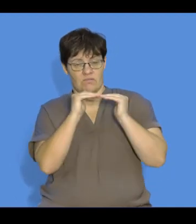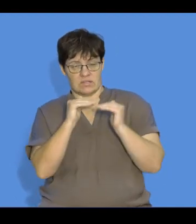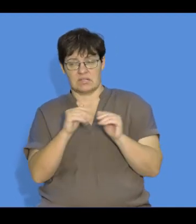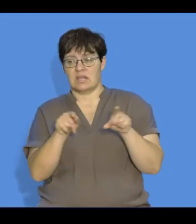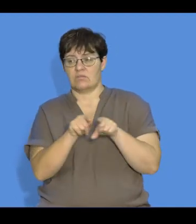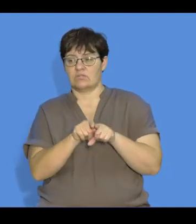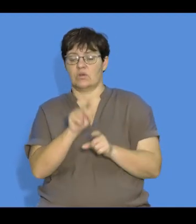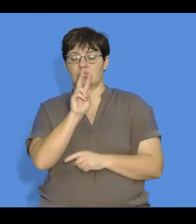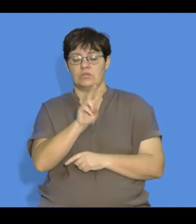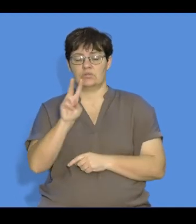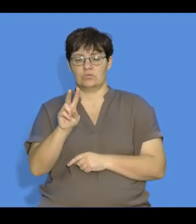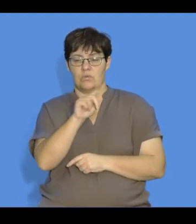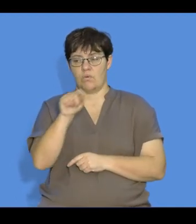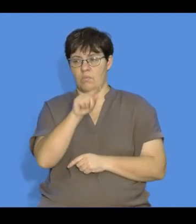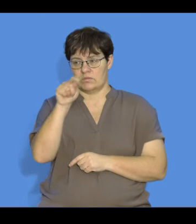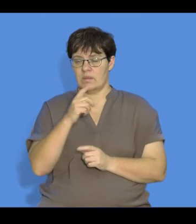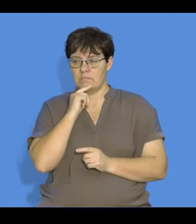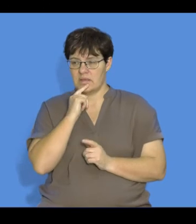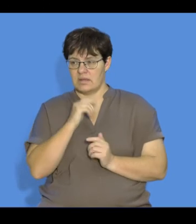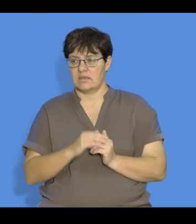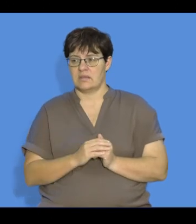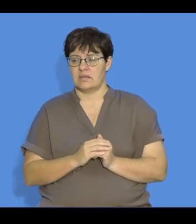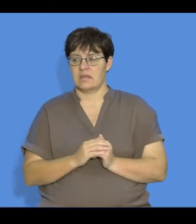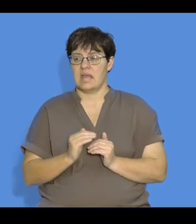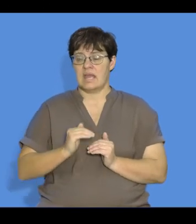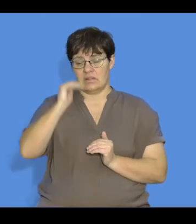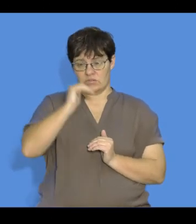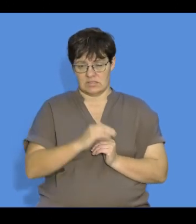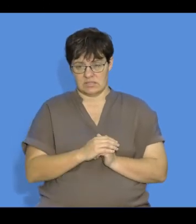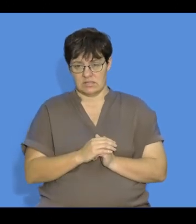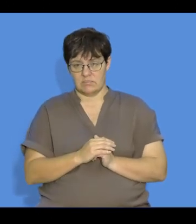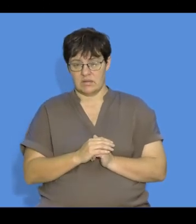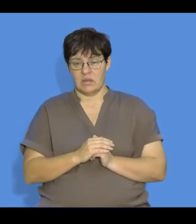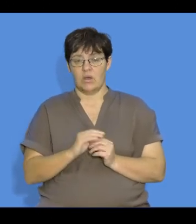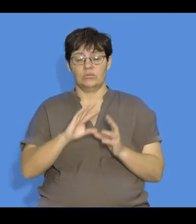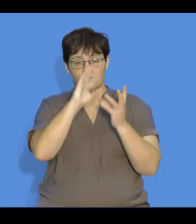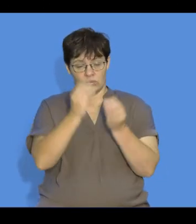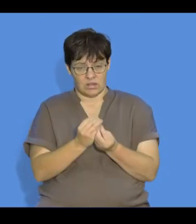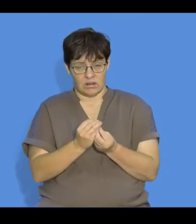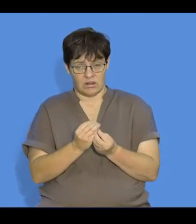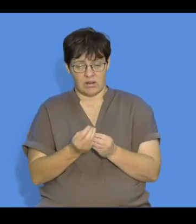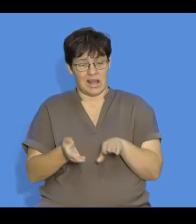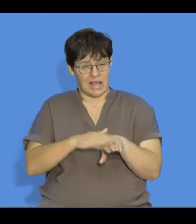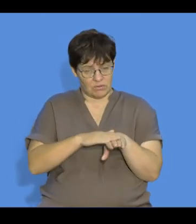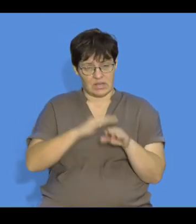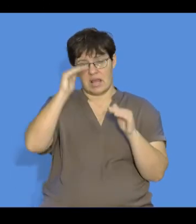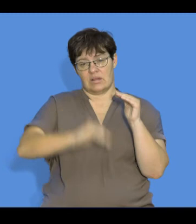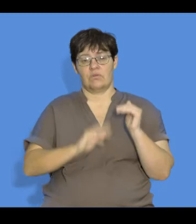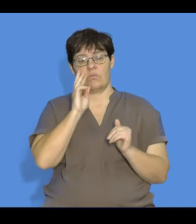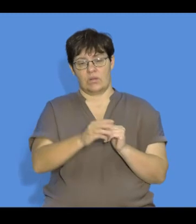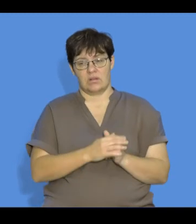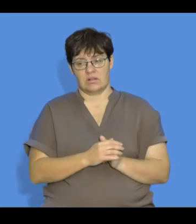ohms. So this is an increase in resistance. Now the total current will definitely decrease. Hence the ammeter